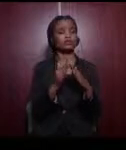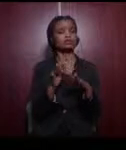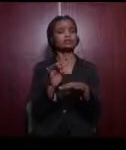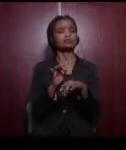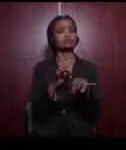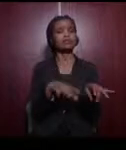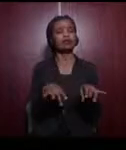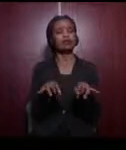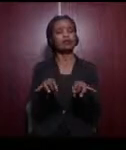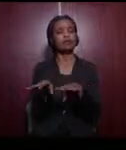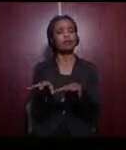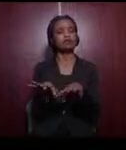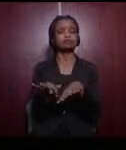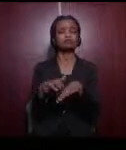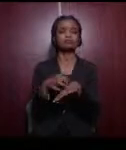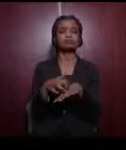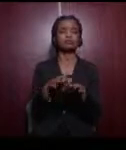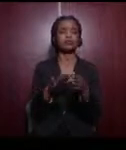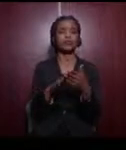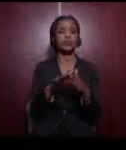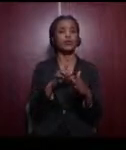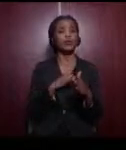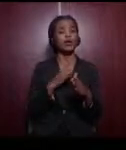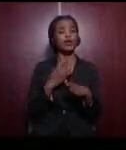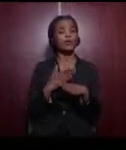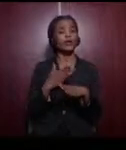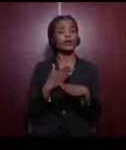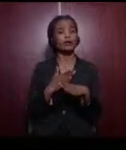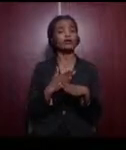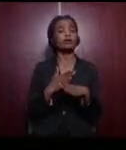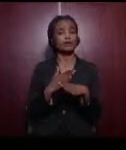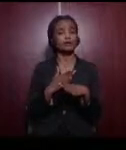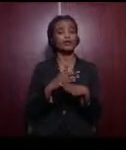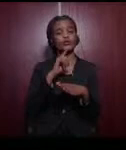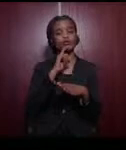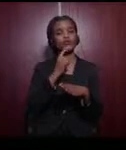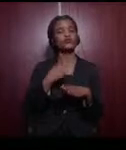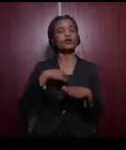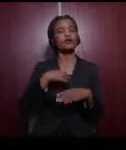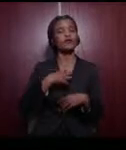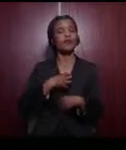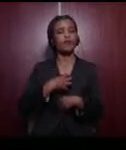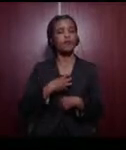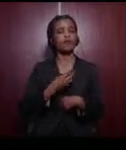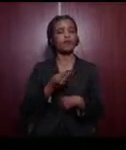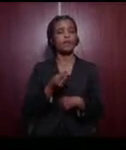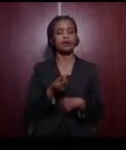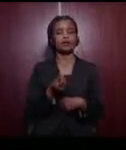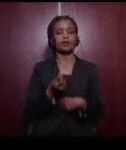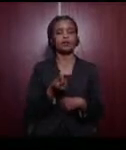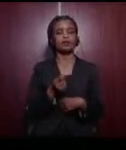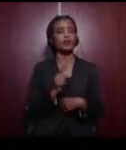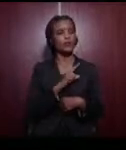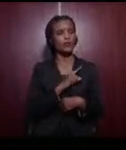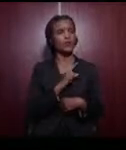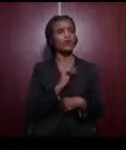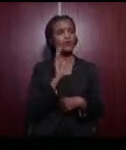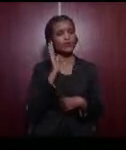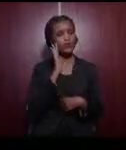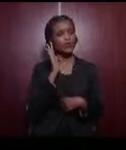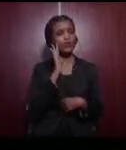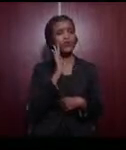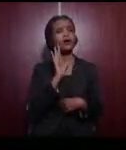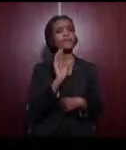sisebenzela on our pocket ukuthi sihelpe umphakathi wethu. Hence kunezimali esezi